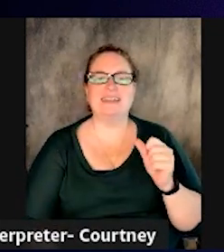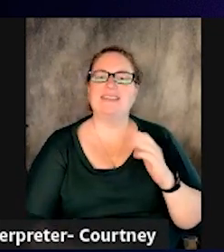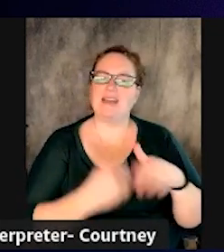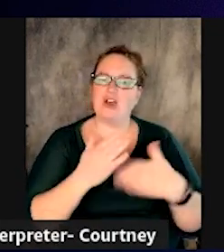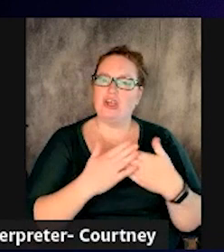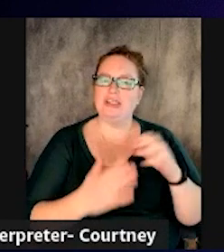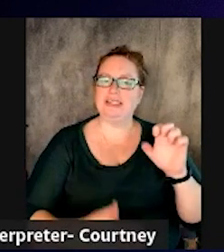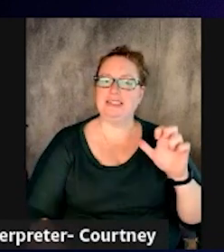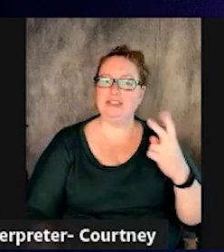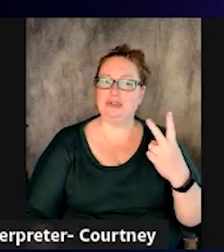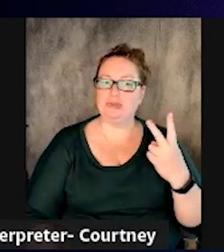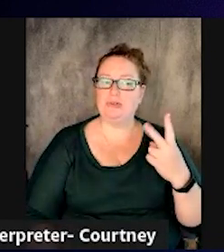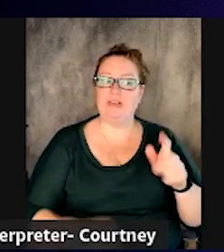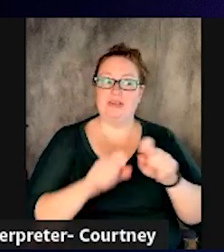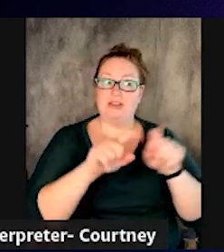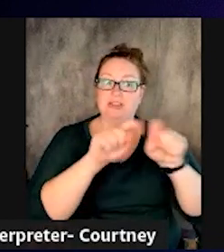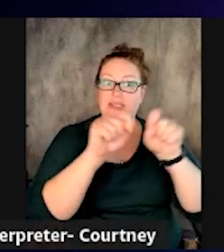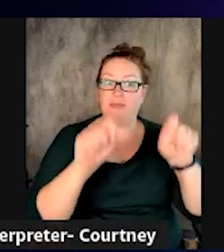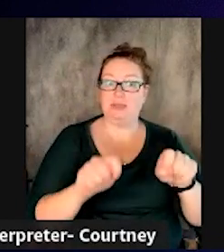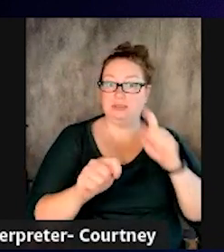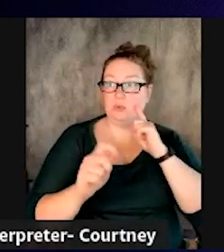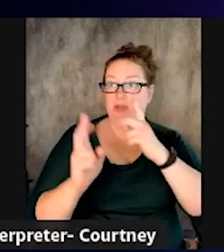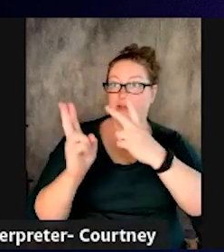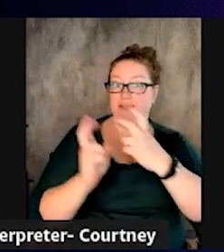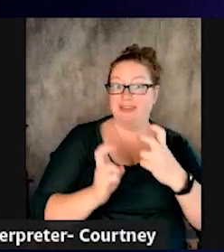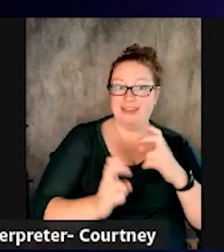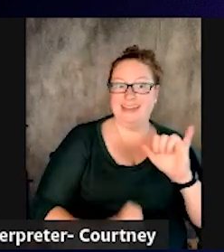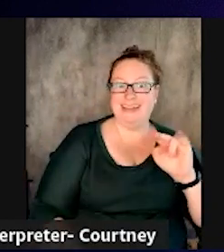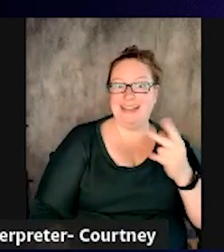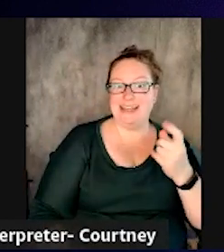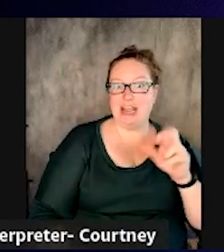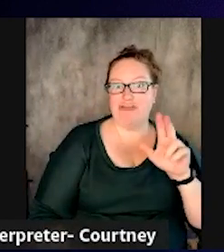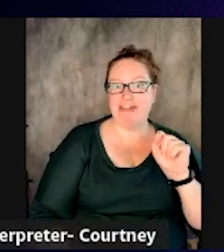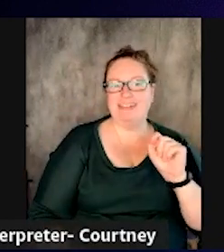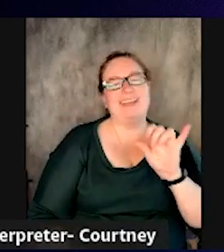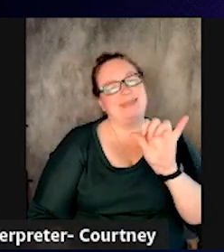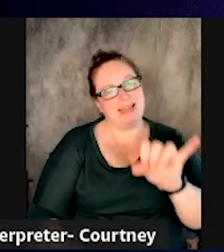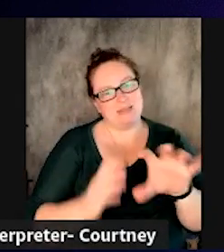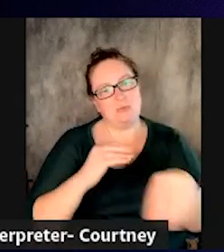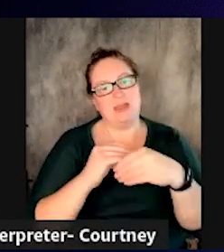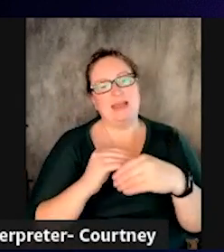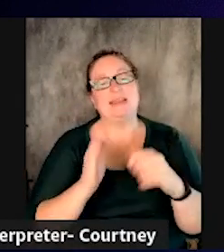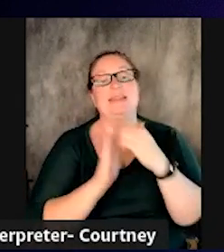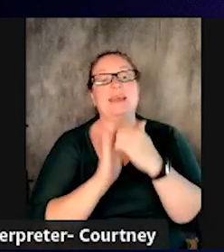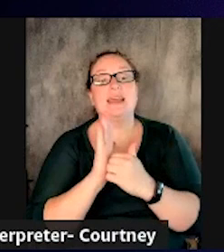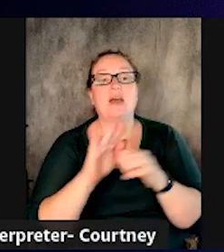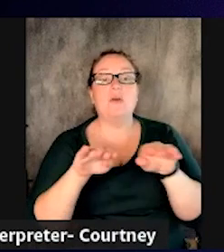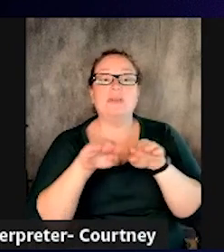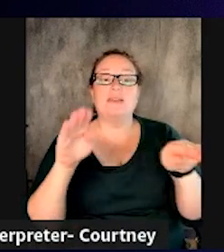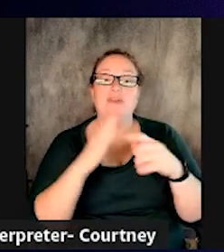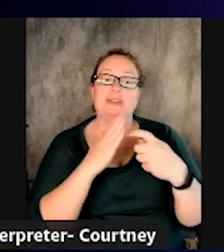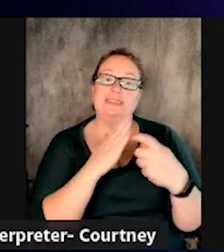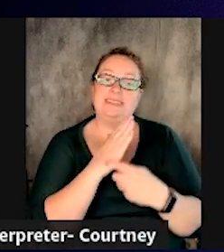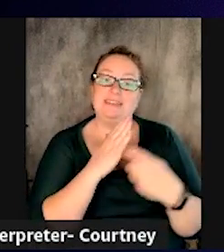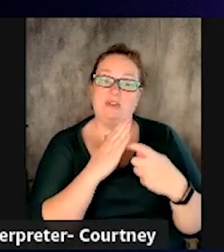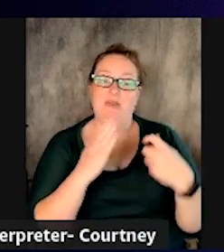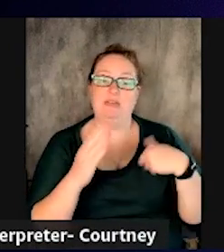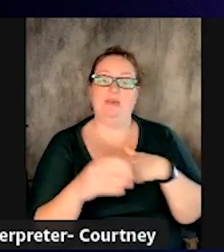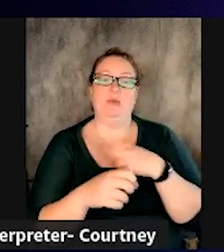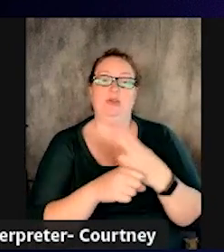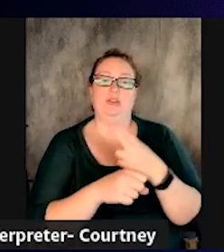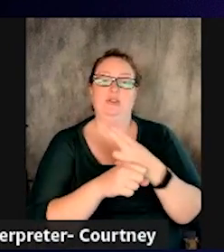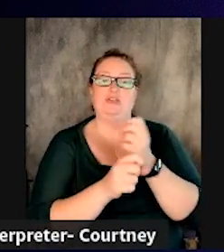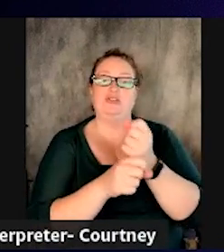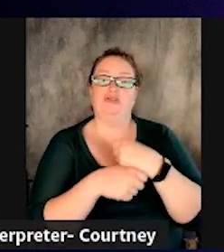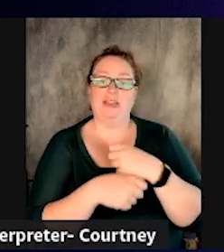will inherit from? That's what we added, the account level default that we use to create the